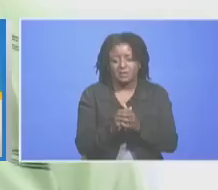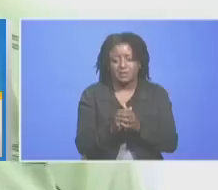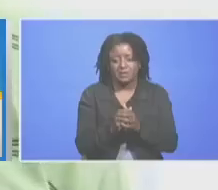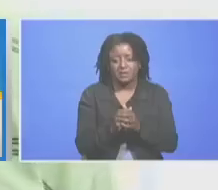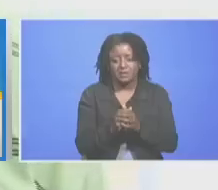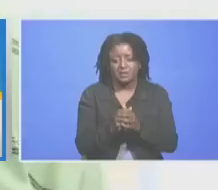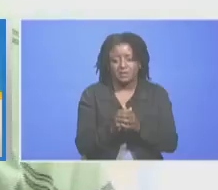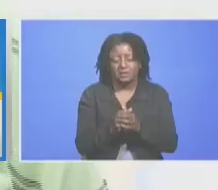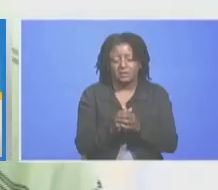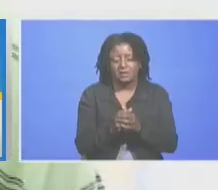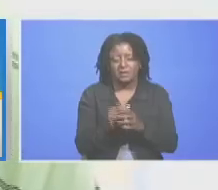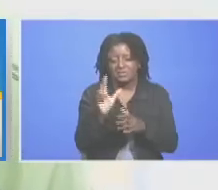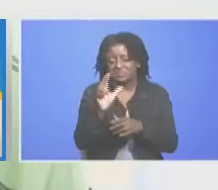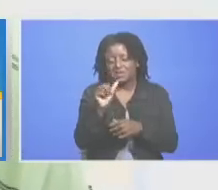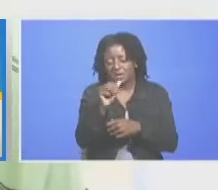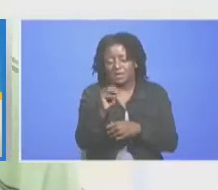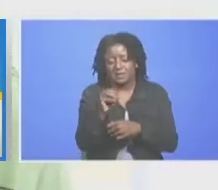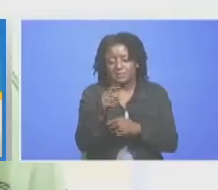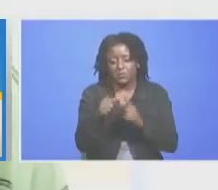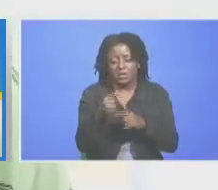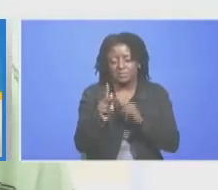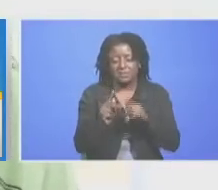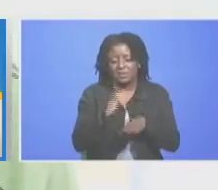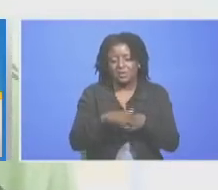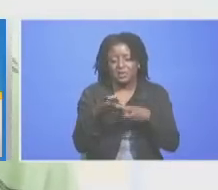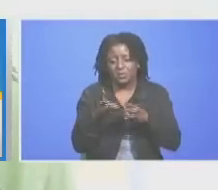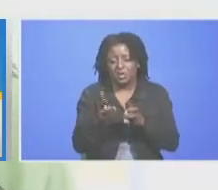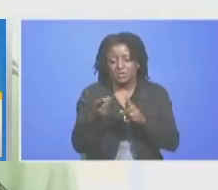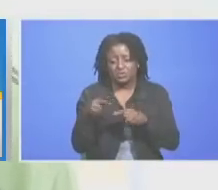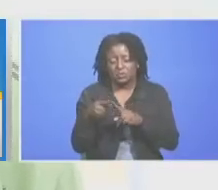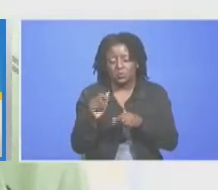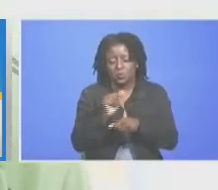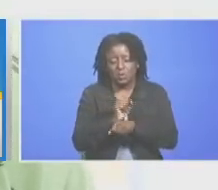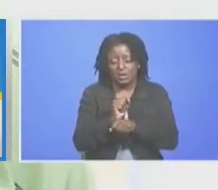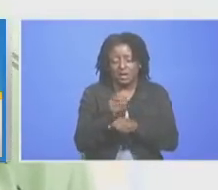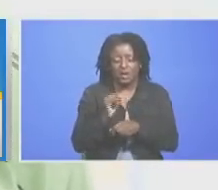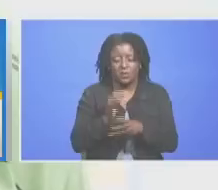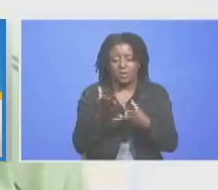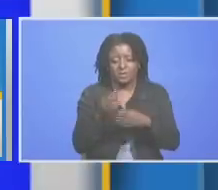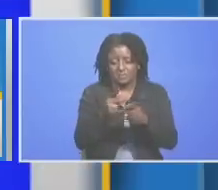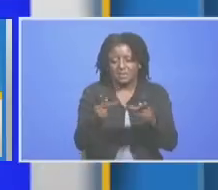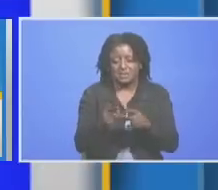work, I want the place to be cleaned, and they really came through in flying colors for us.